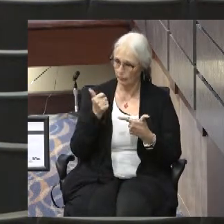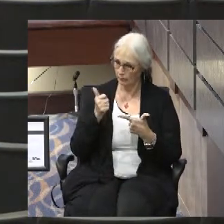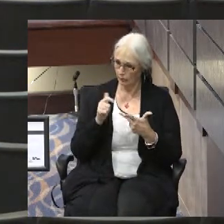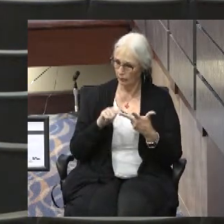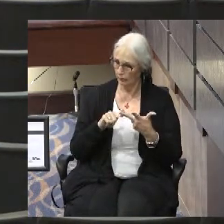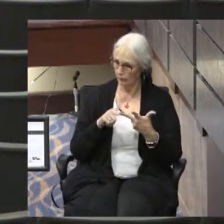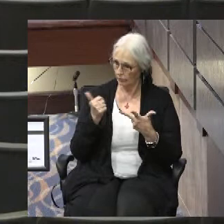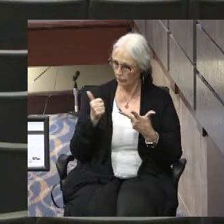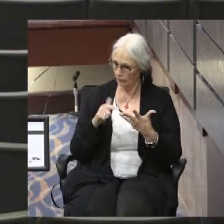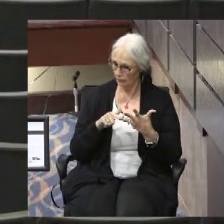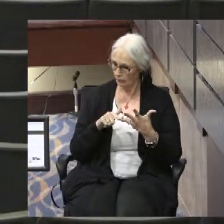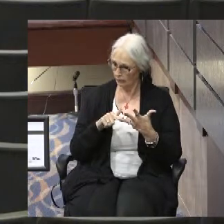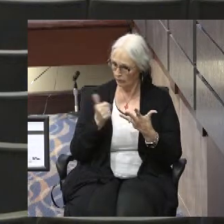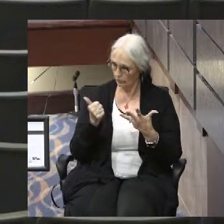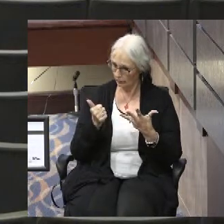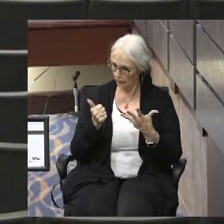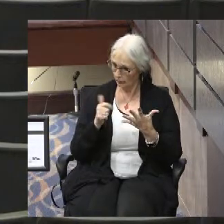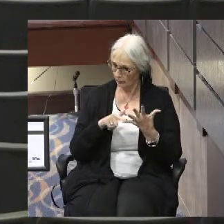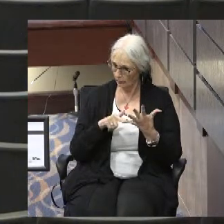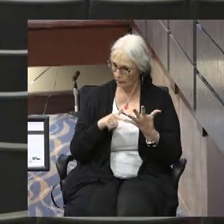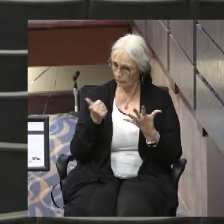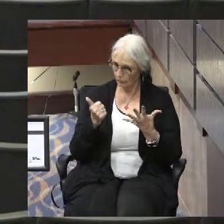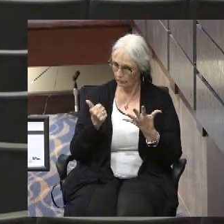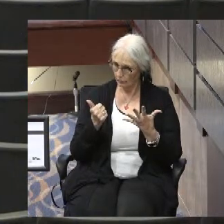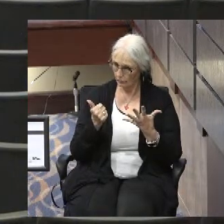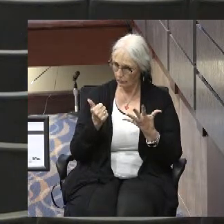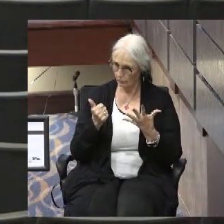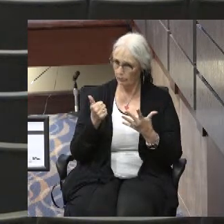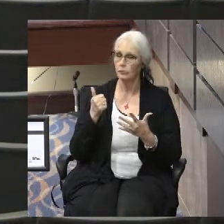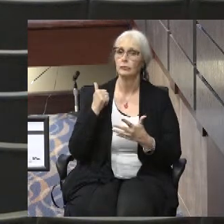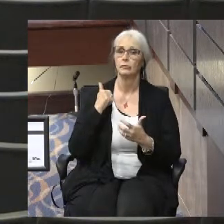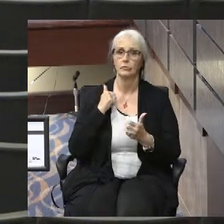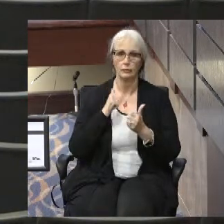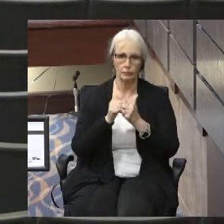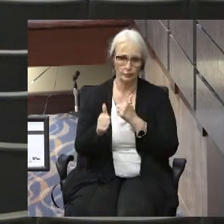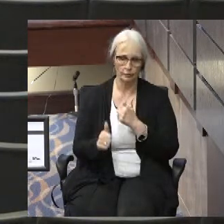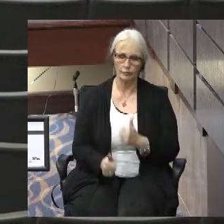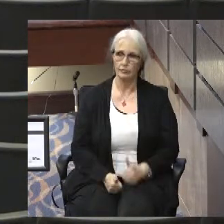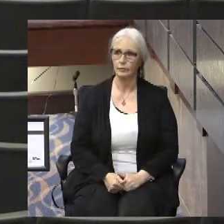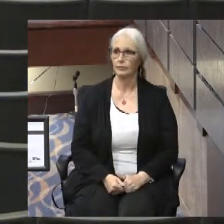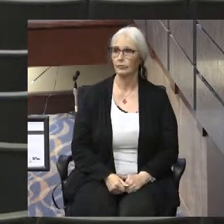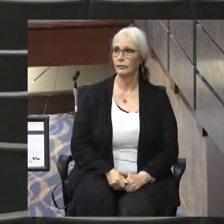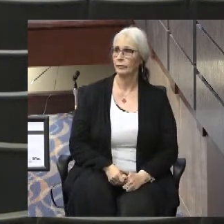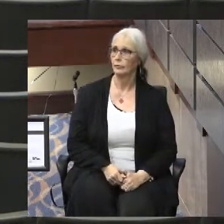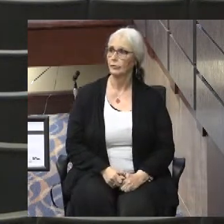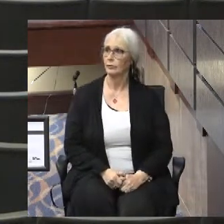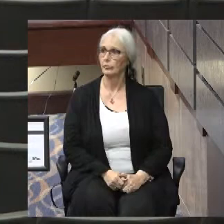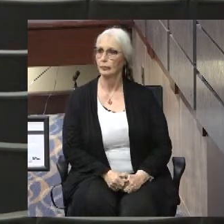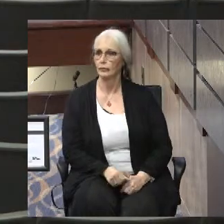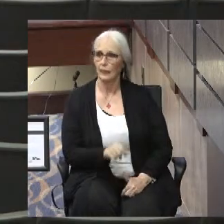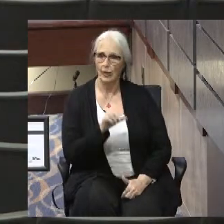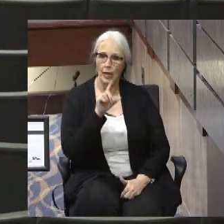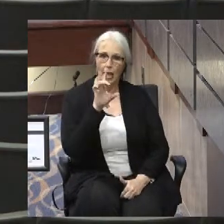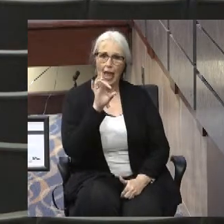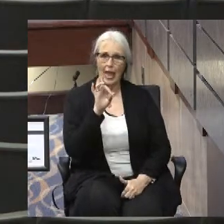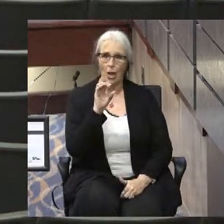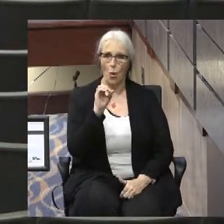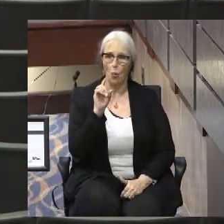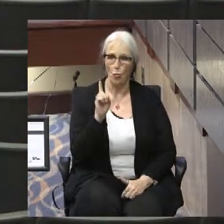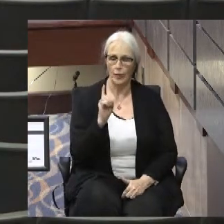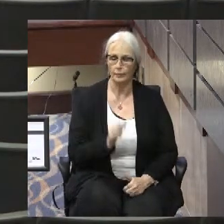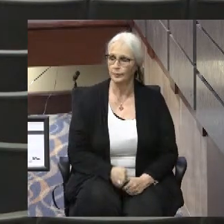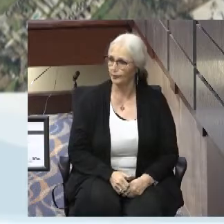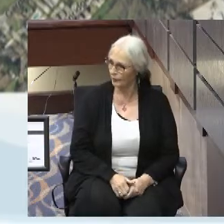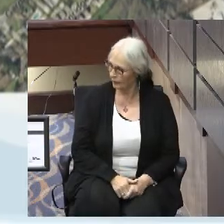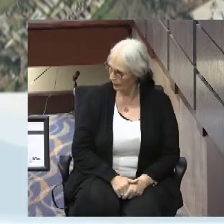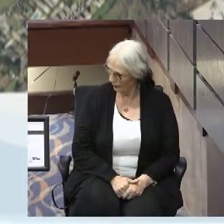Palmer? Waterroot? Yes. Holmes? Aye. Meek? Yes, that motion carries, and we'll move to public hearing 2022-801. Members of